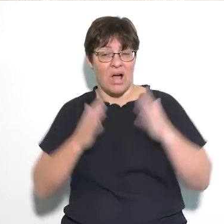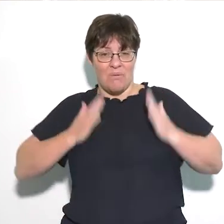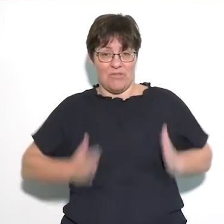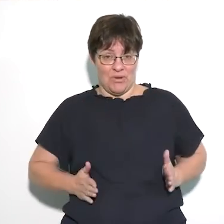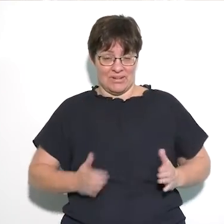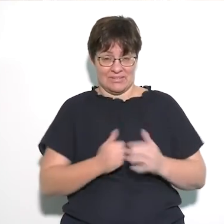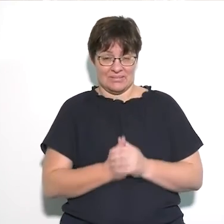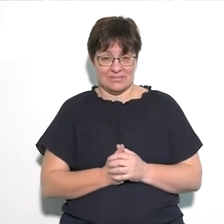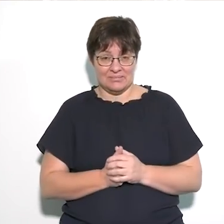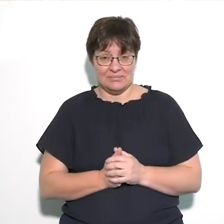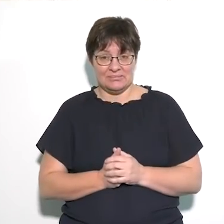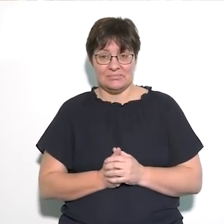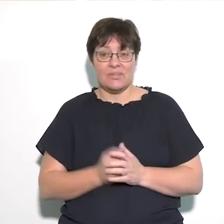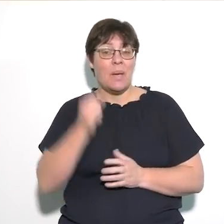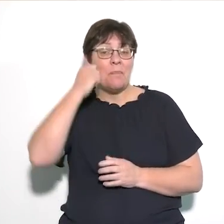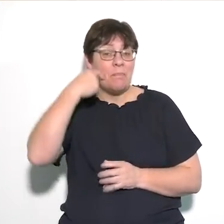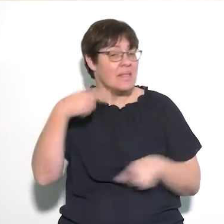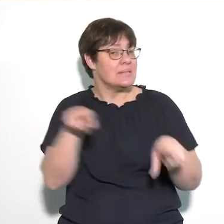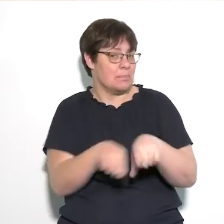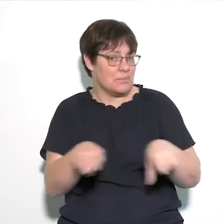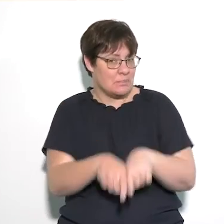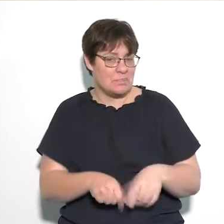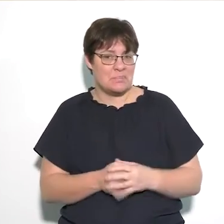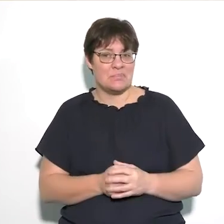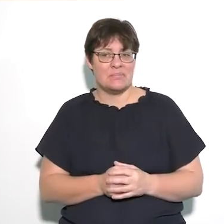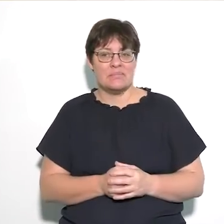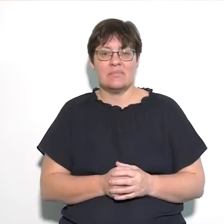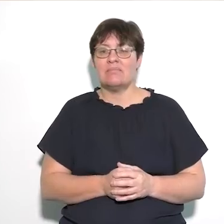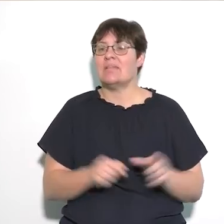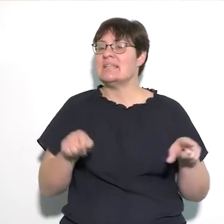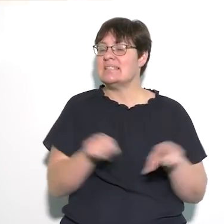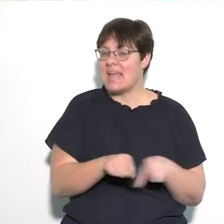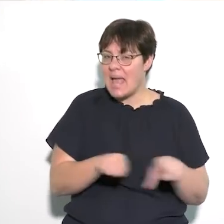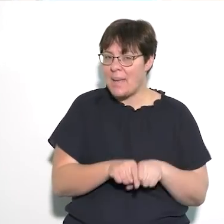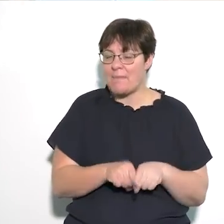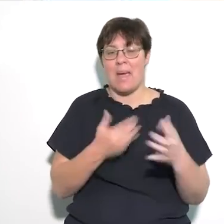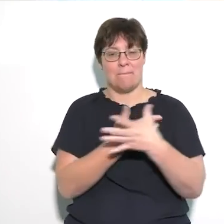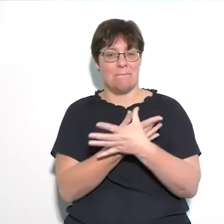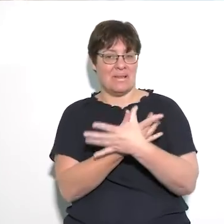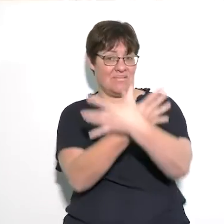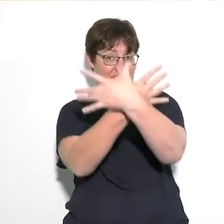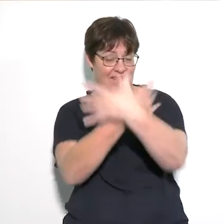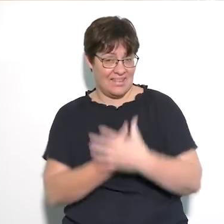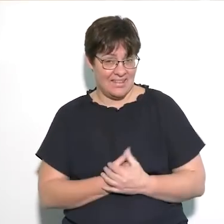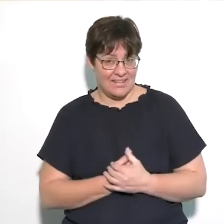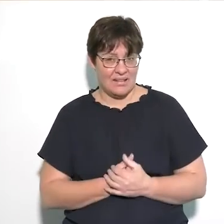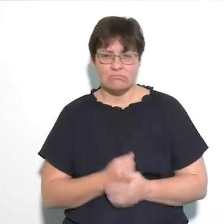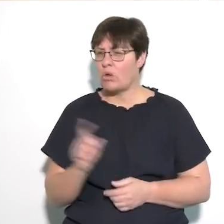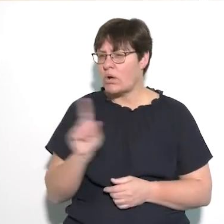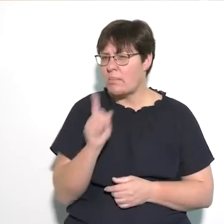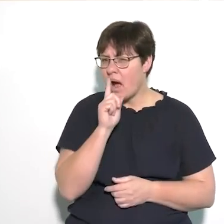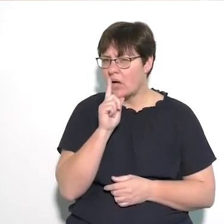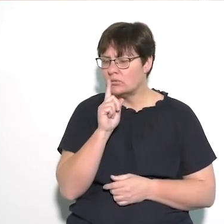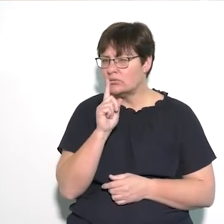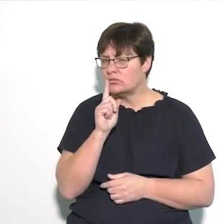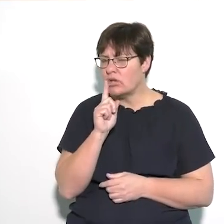the thorax. A bee is the same, and so is a butterfly. And what about